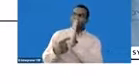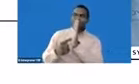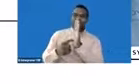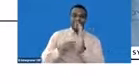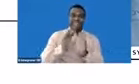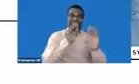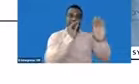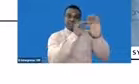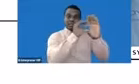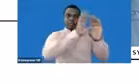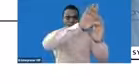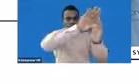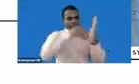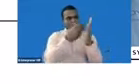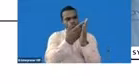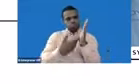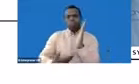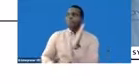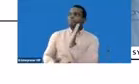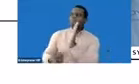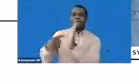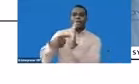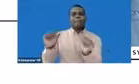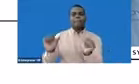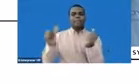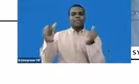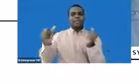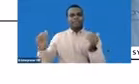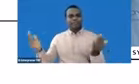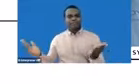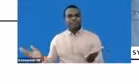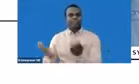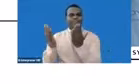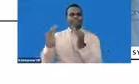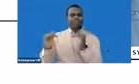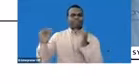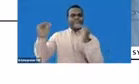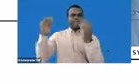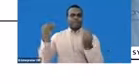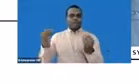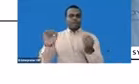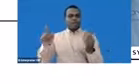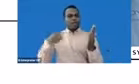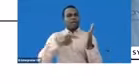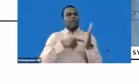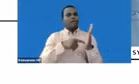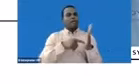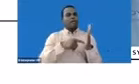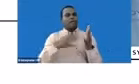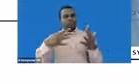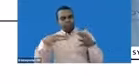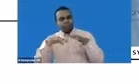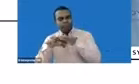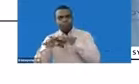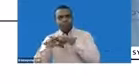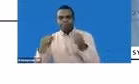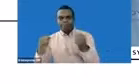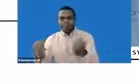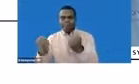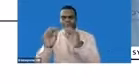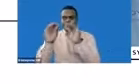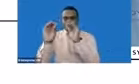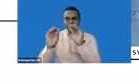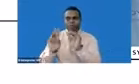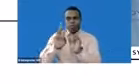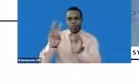get more feedback. But it's also useful for users, training providers, or user organizations,